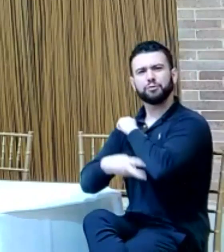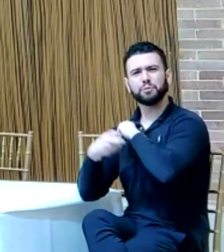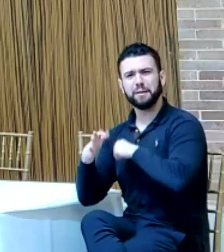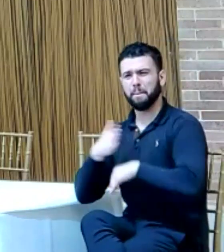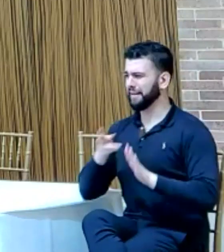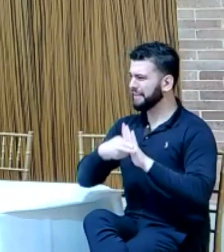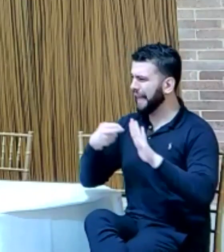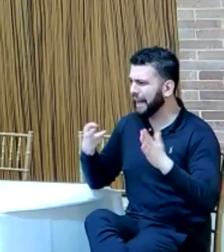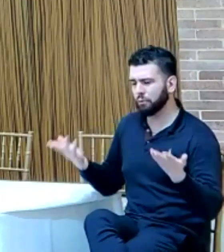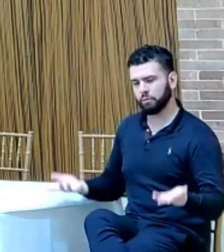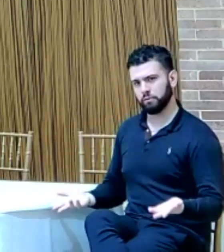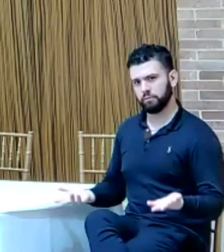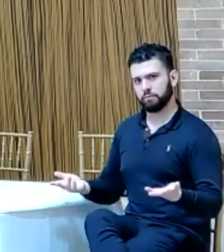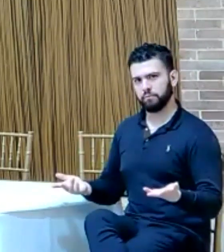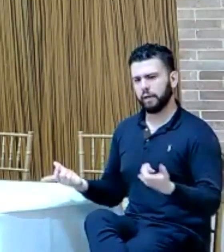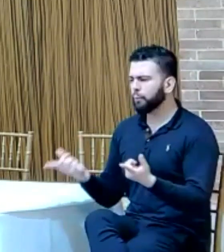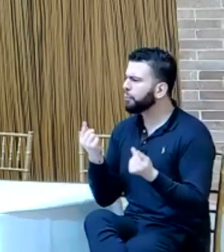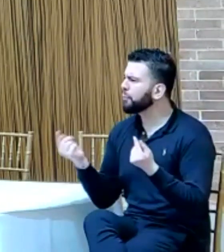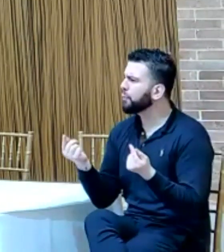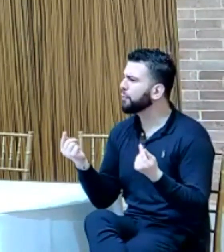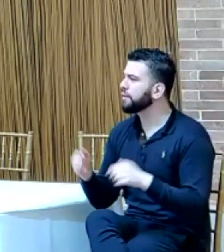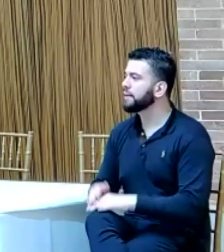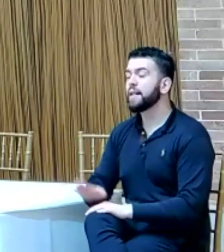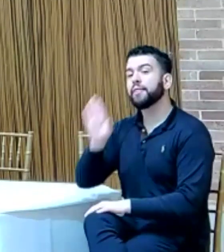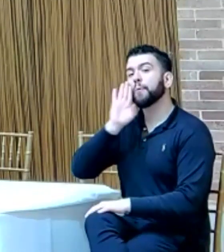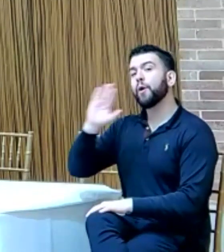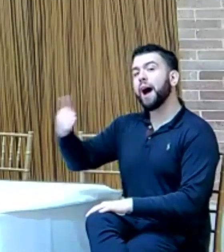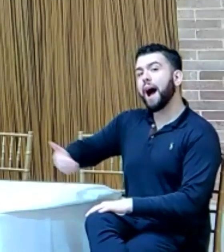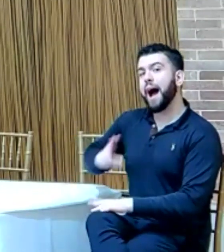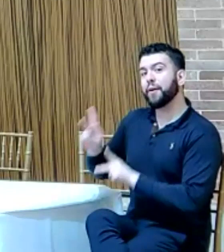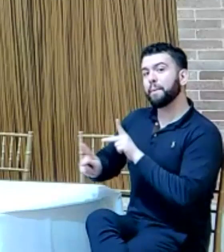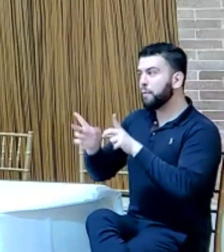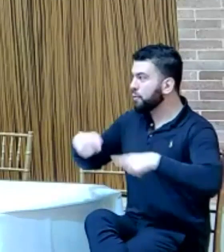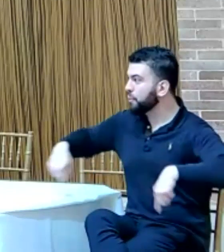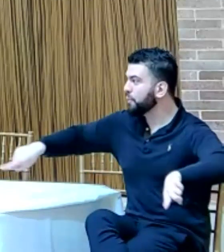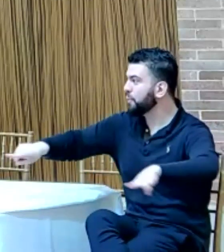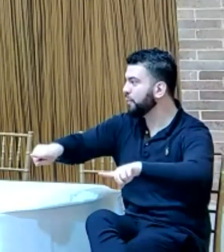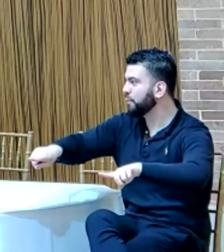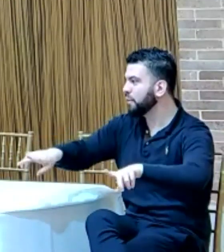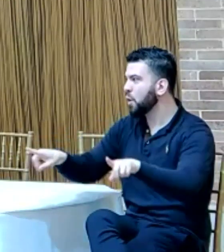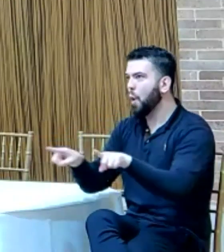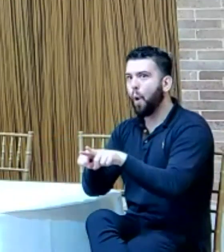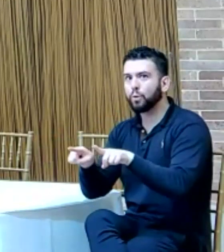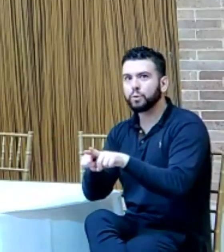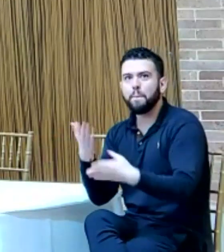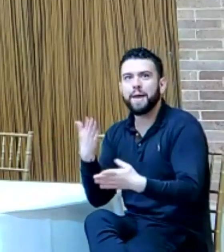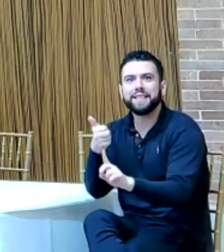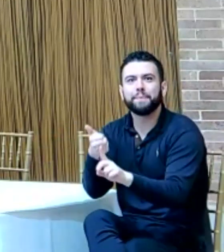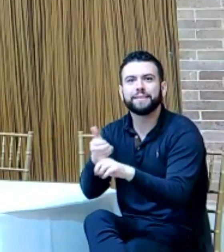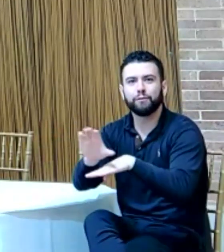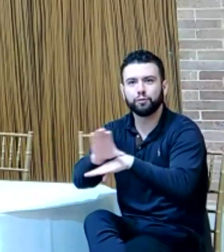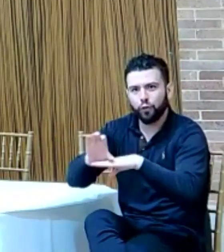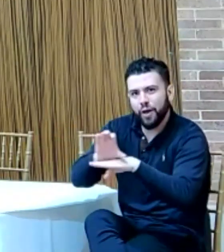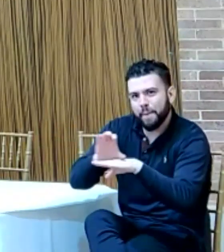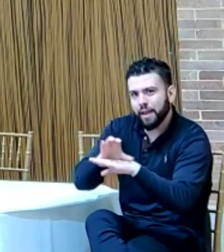their title to their home and what do they do they hire people who are also perhaps of Caribbean descent or perhaps sound like it on the